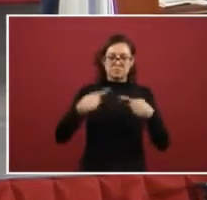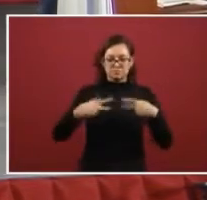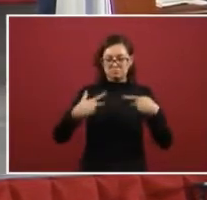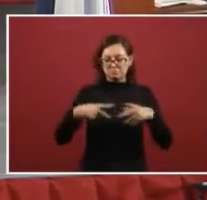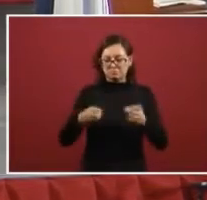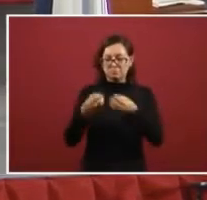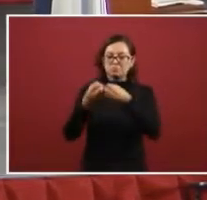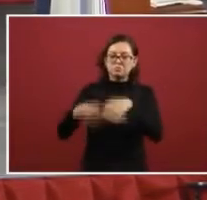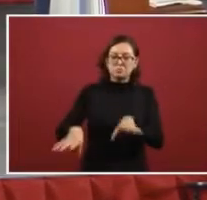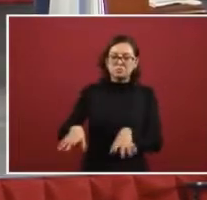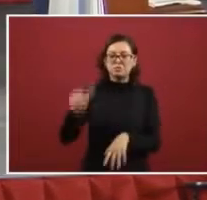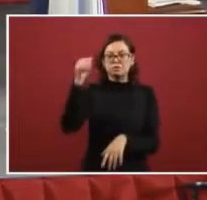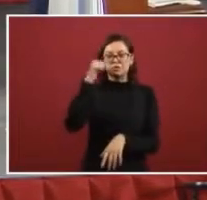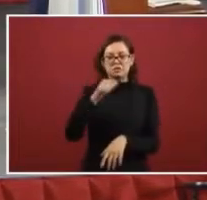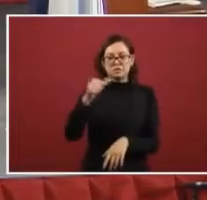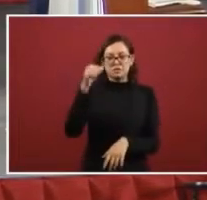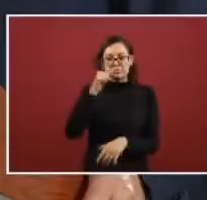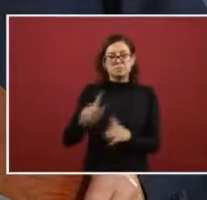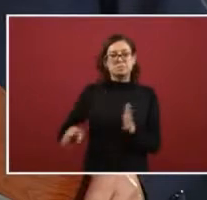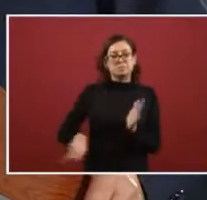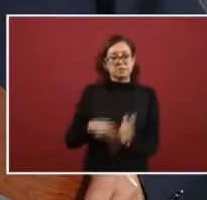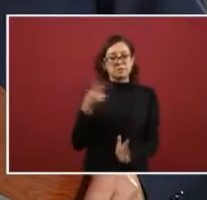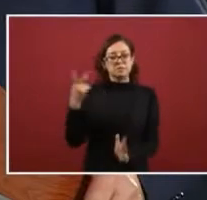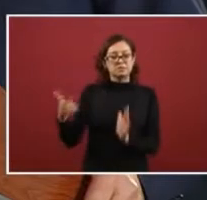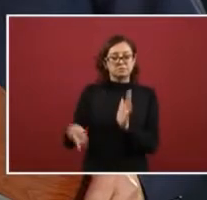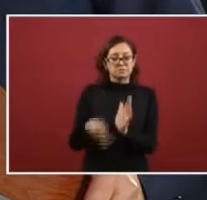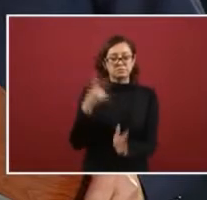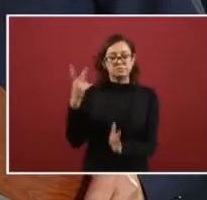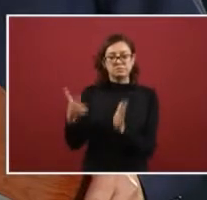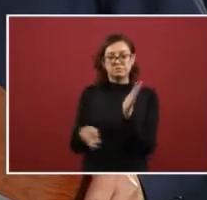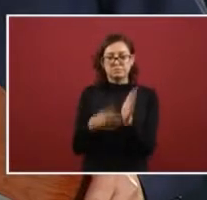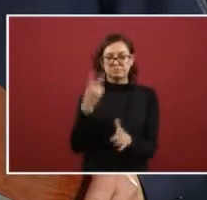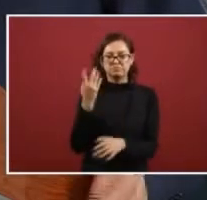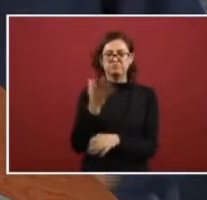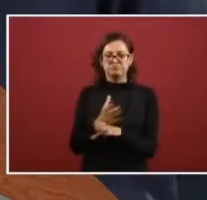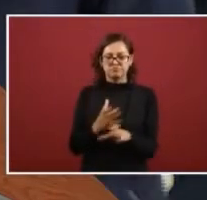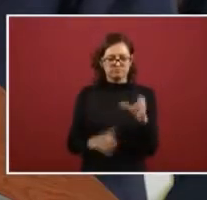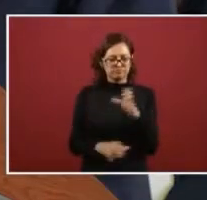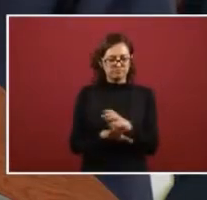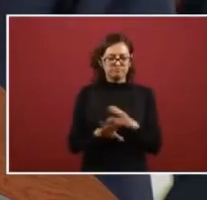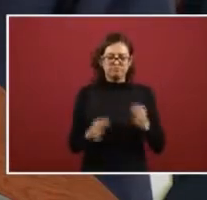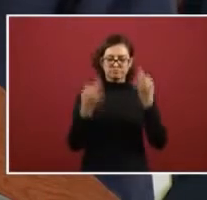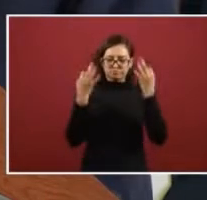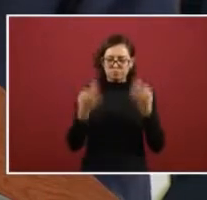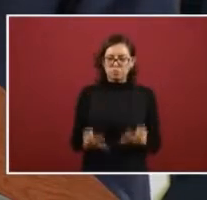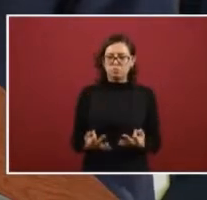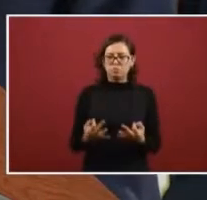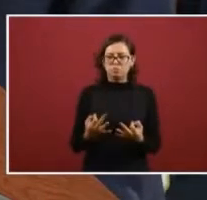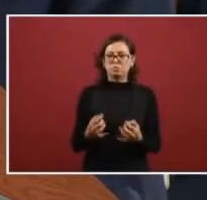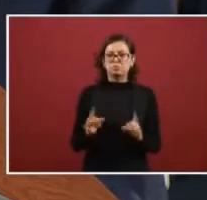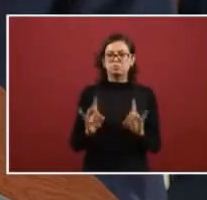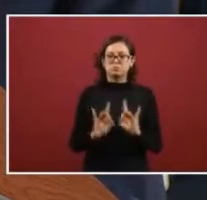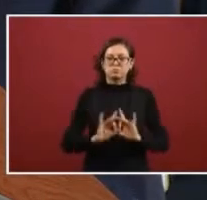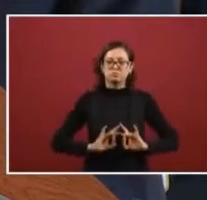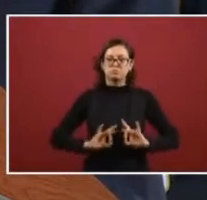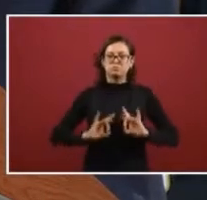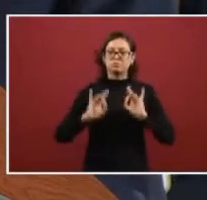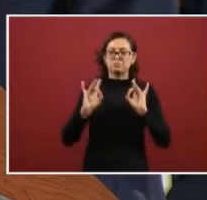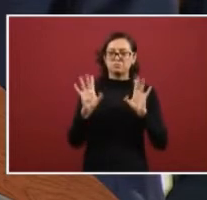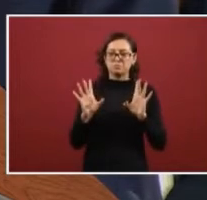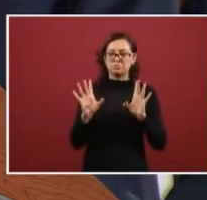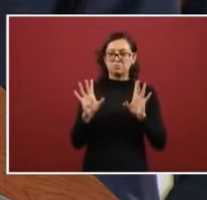to, in a systematic way and with the adequate means, can respond to